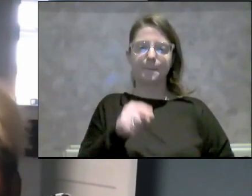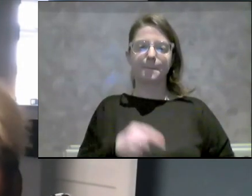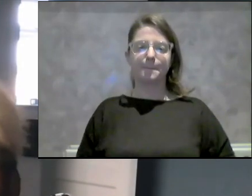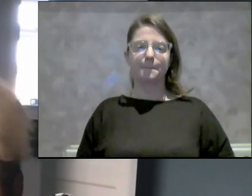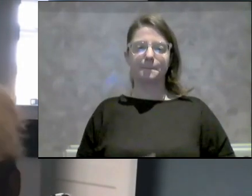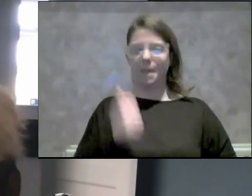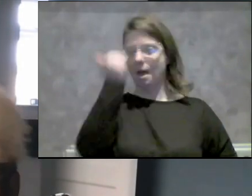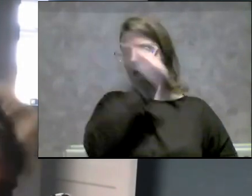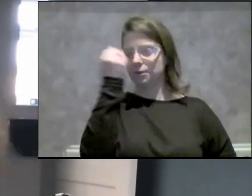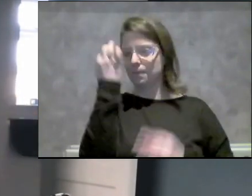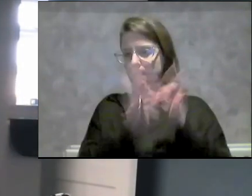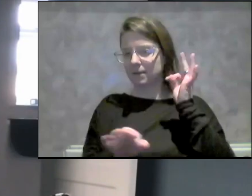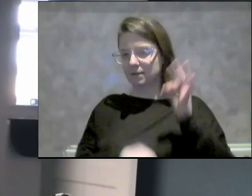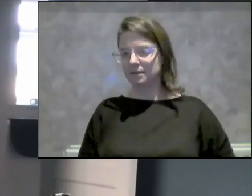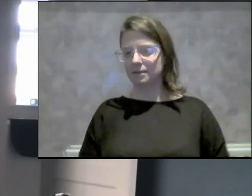Handsome bastard.